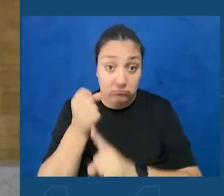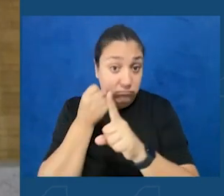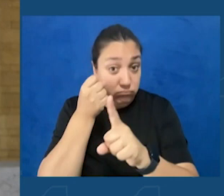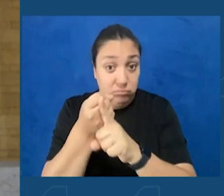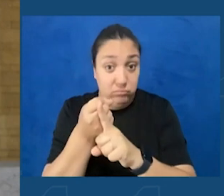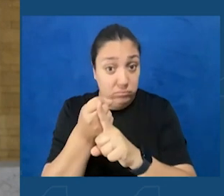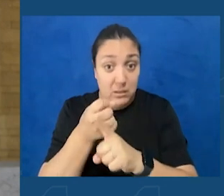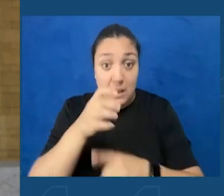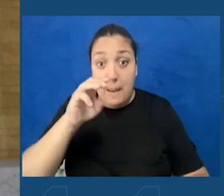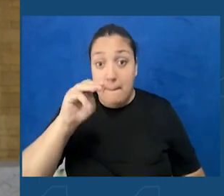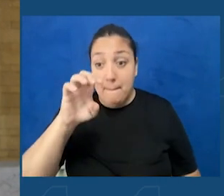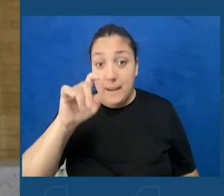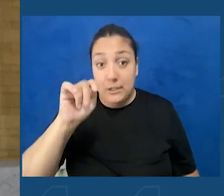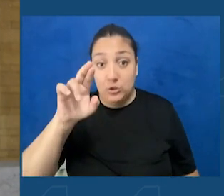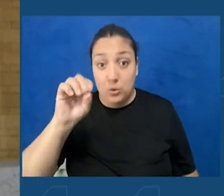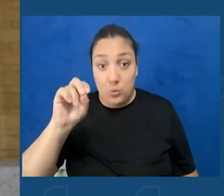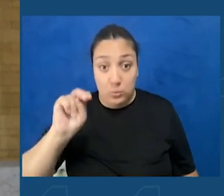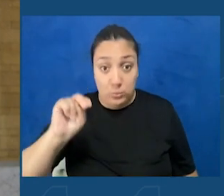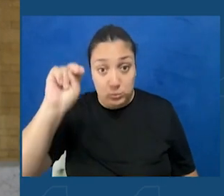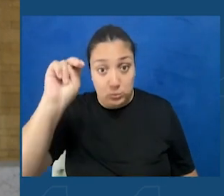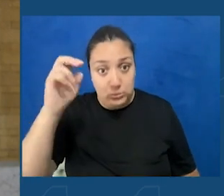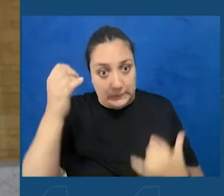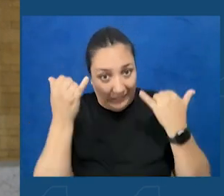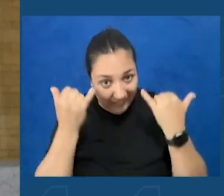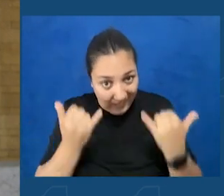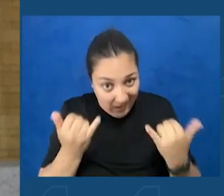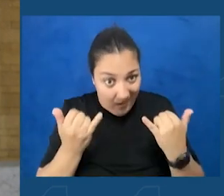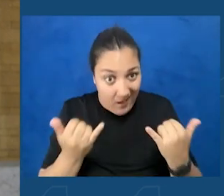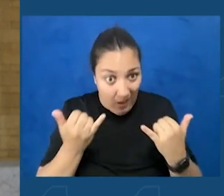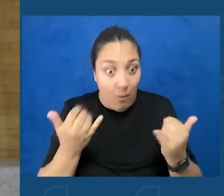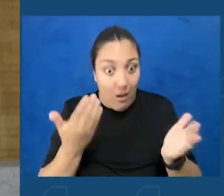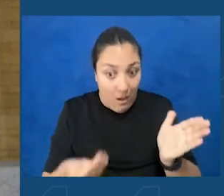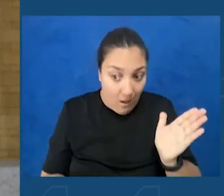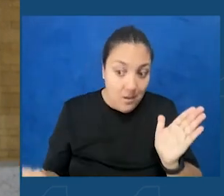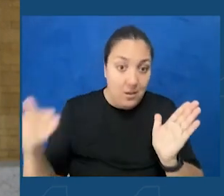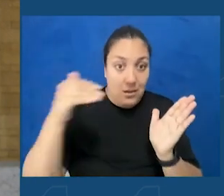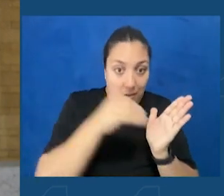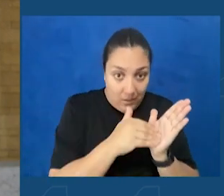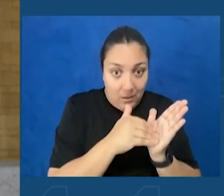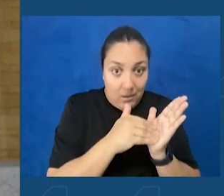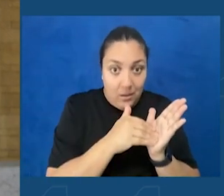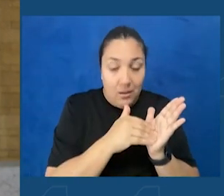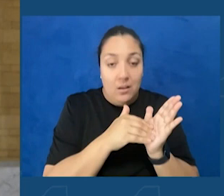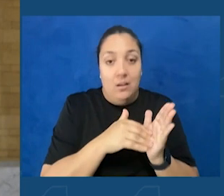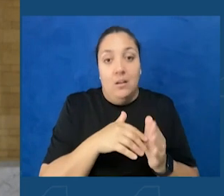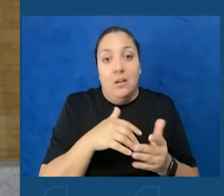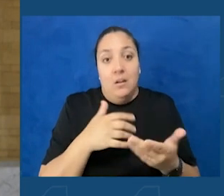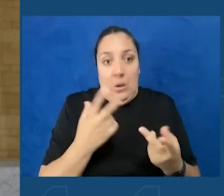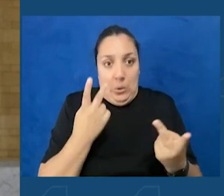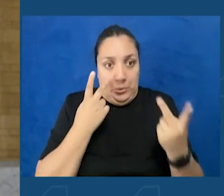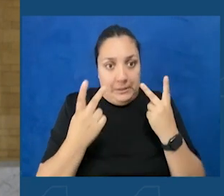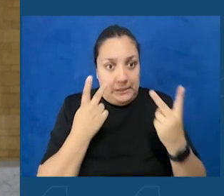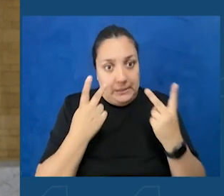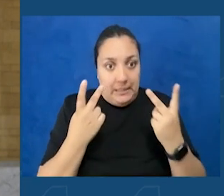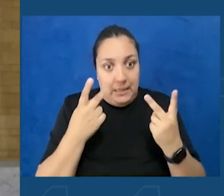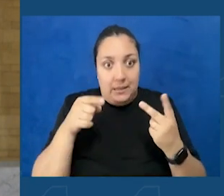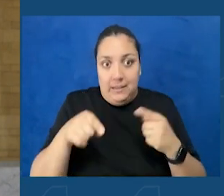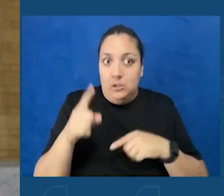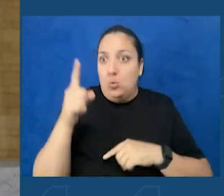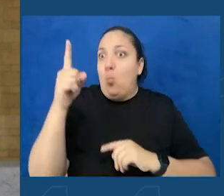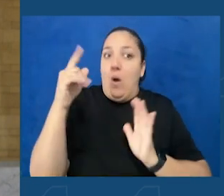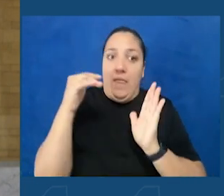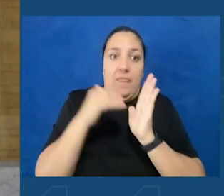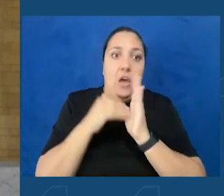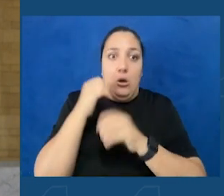And now here we are in the aftermath of what you rightly described as yet another 1,000-year weather event. This